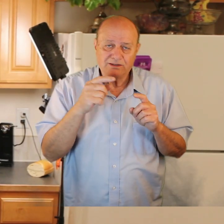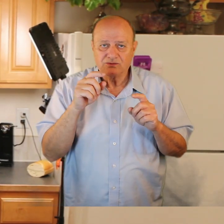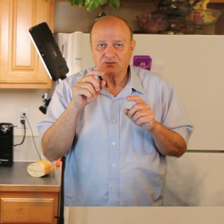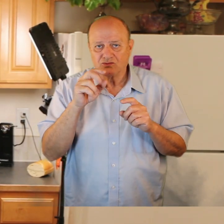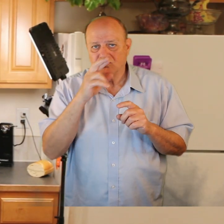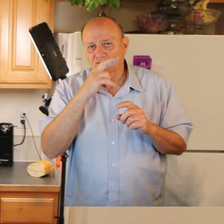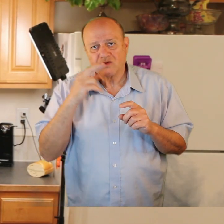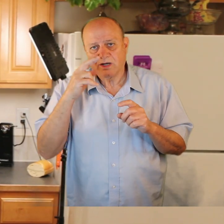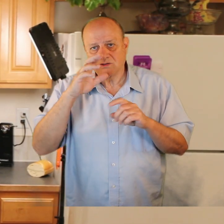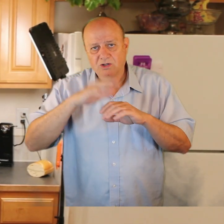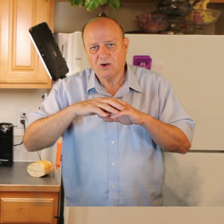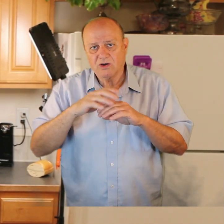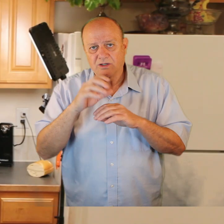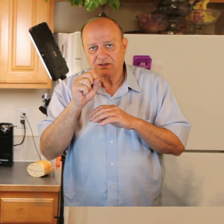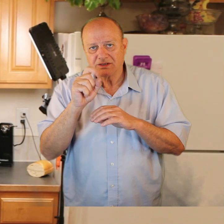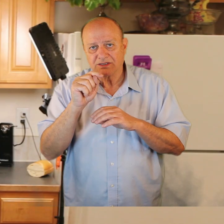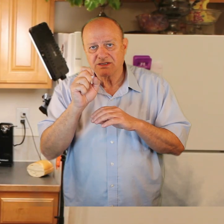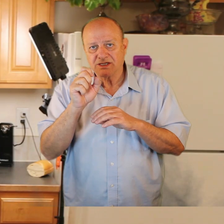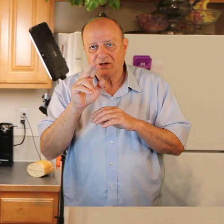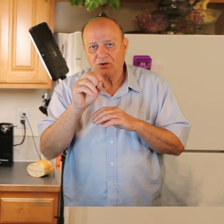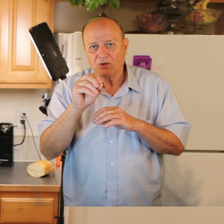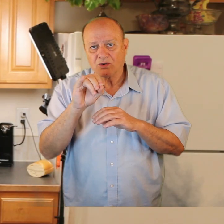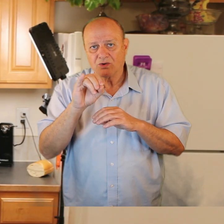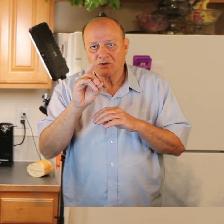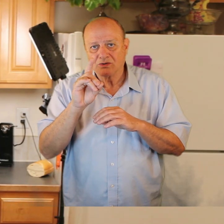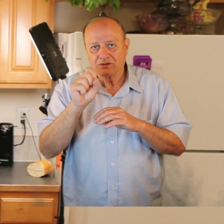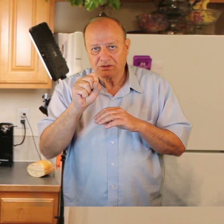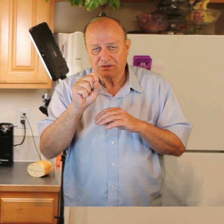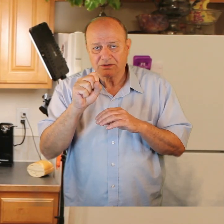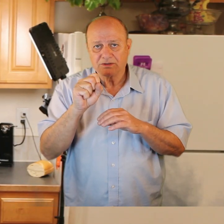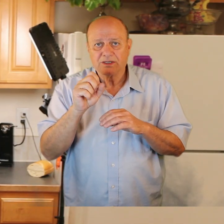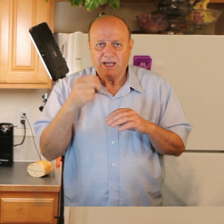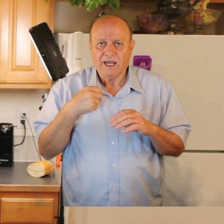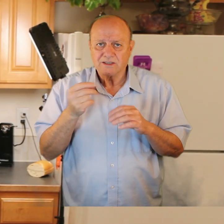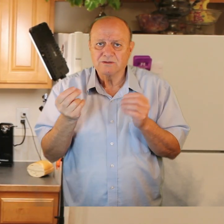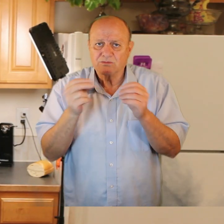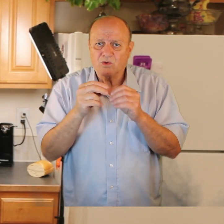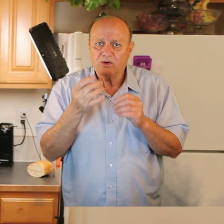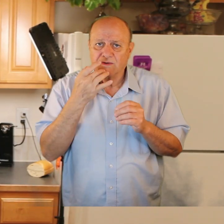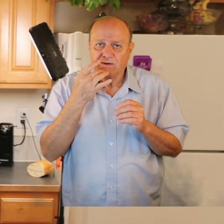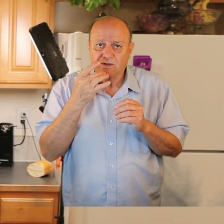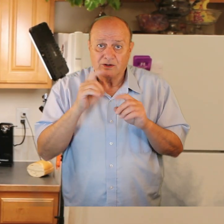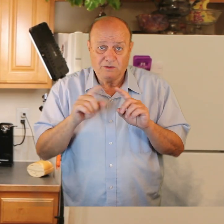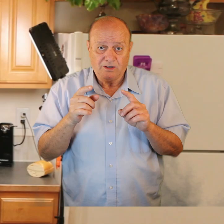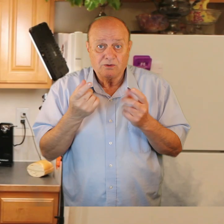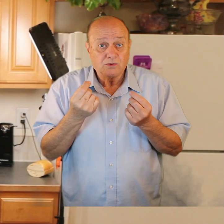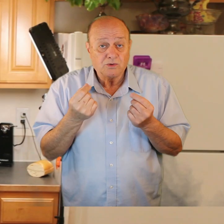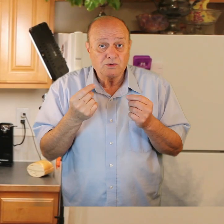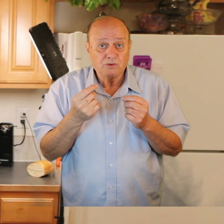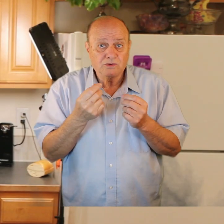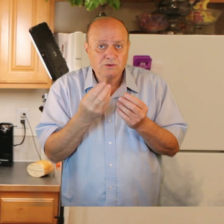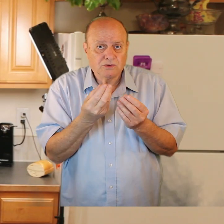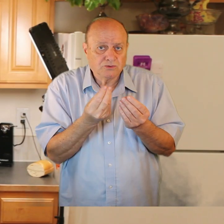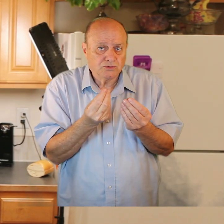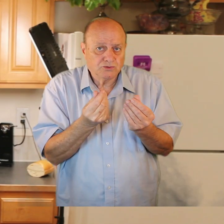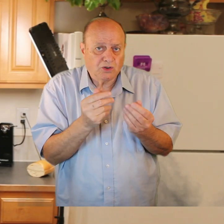steroids. It has some extra flavors. But what I'll be doing is taking some soft butter and actually mixing